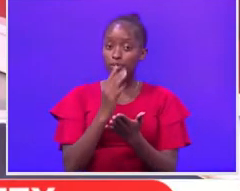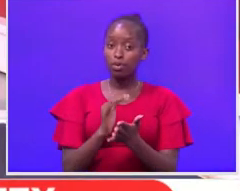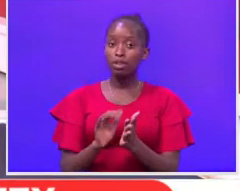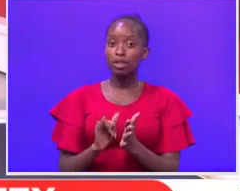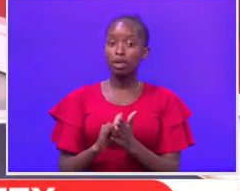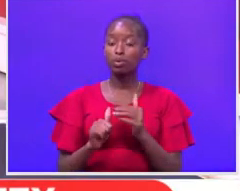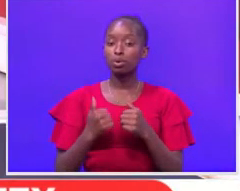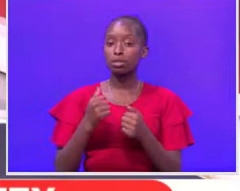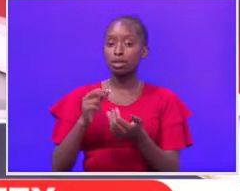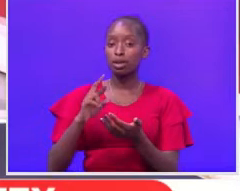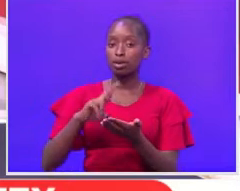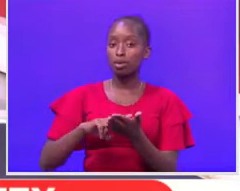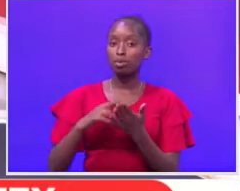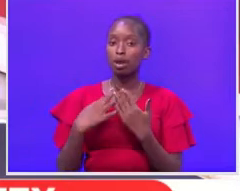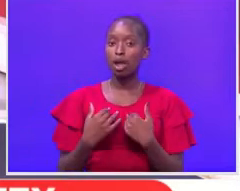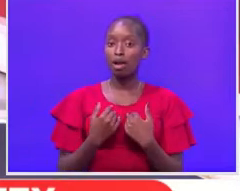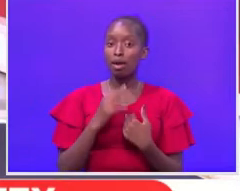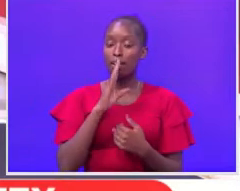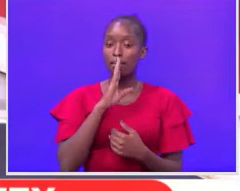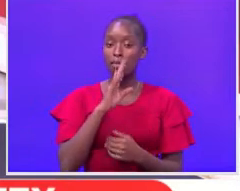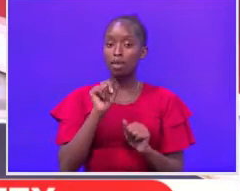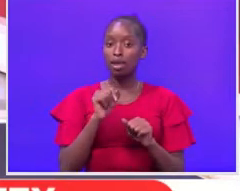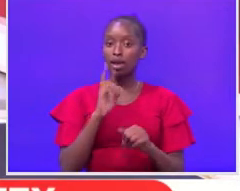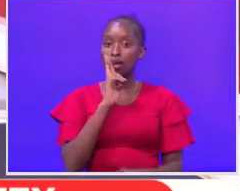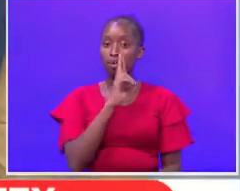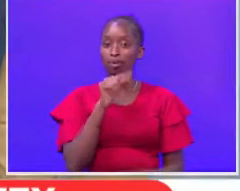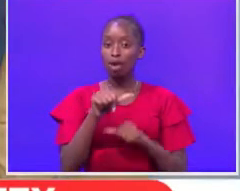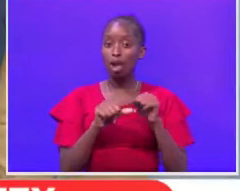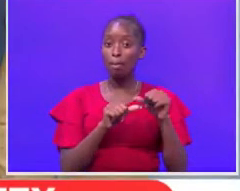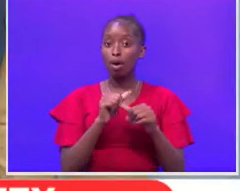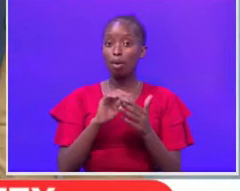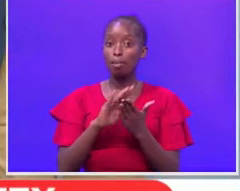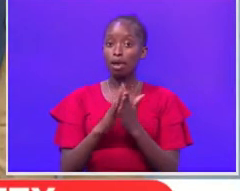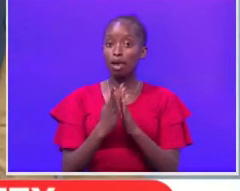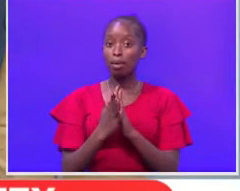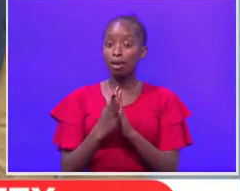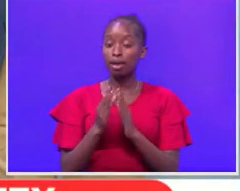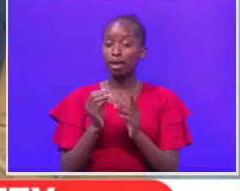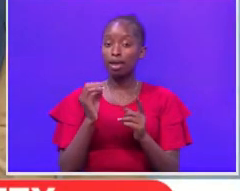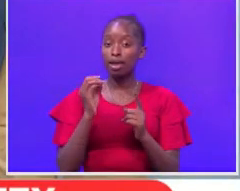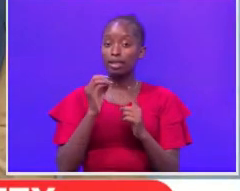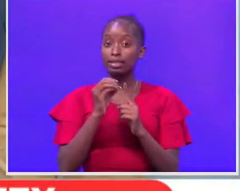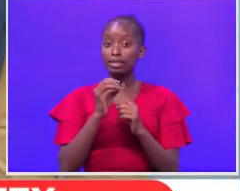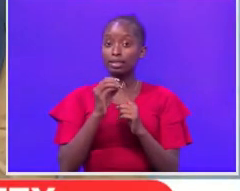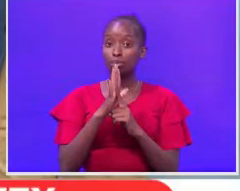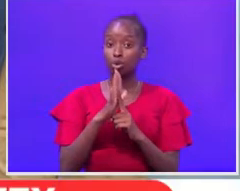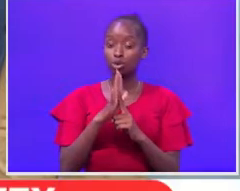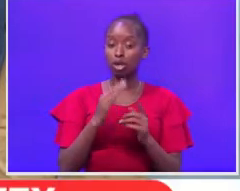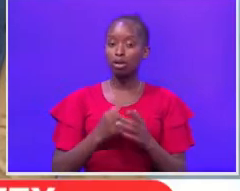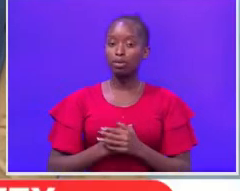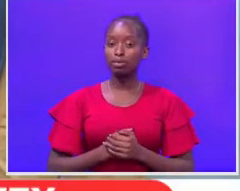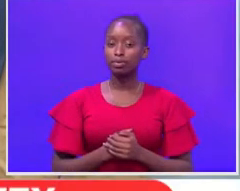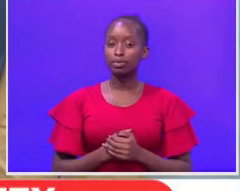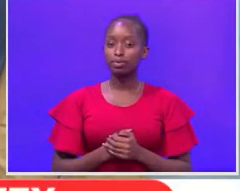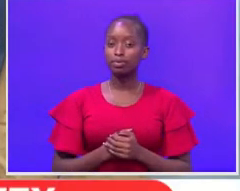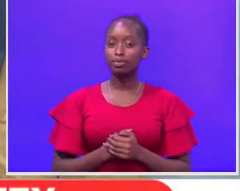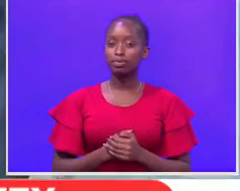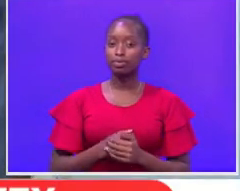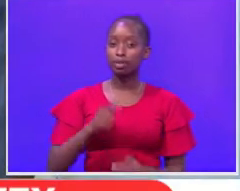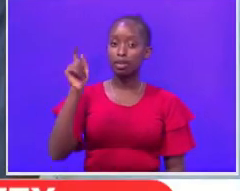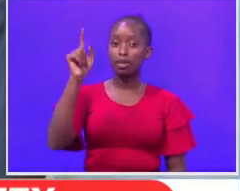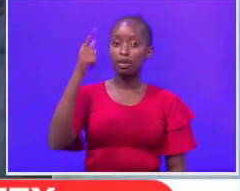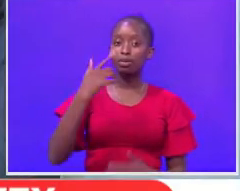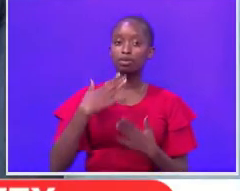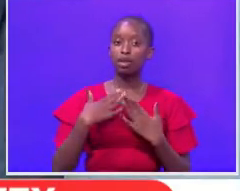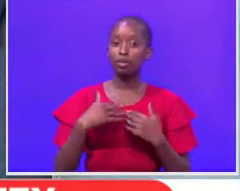is likely to be at the risk of exposure. Kenya Medical Association. The Kenya Kwanza government is facing another